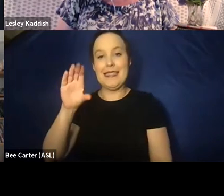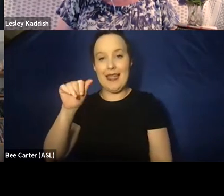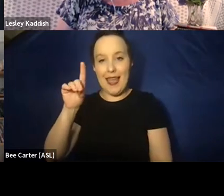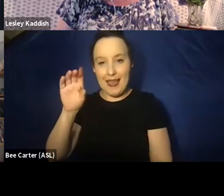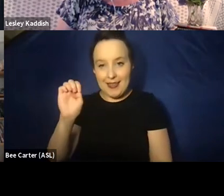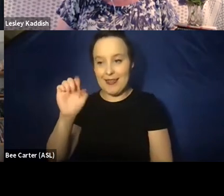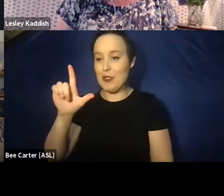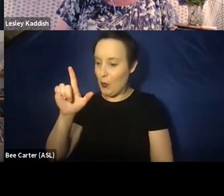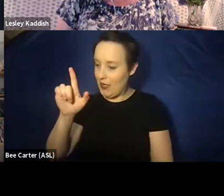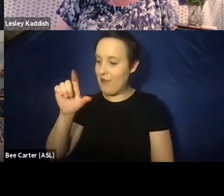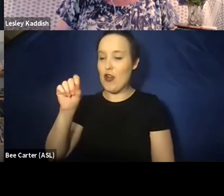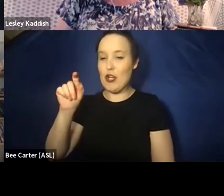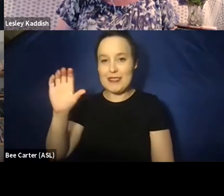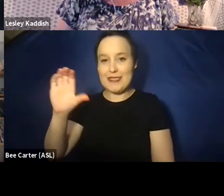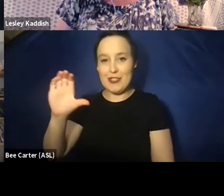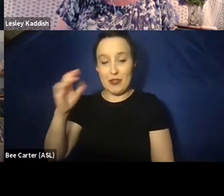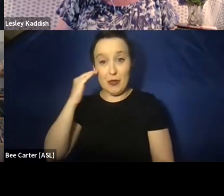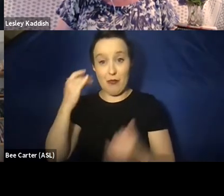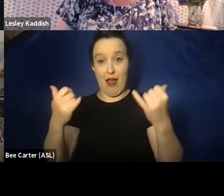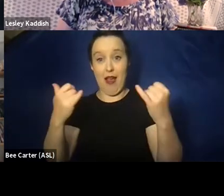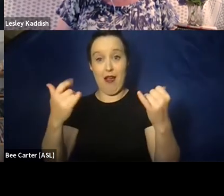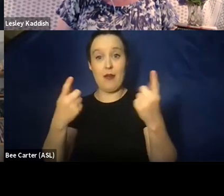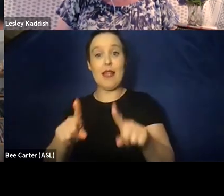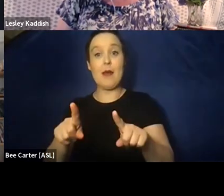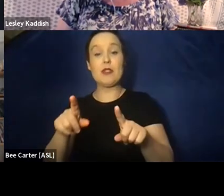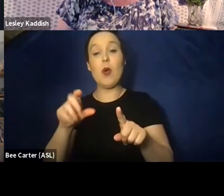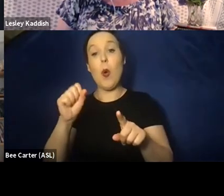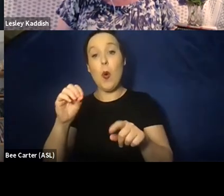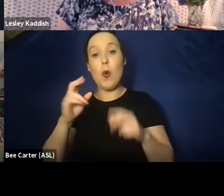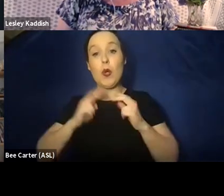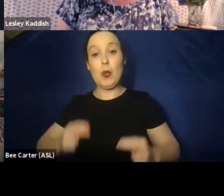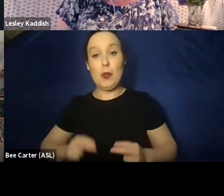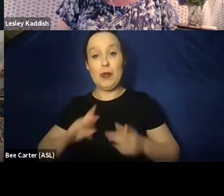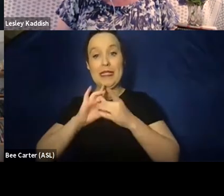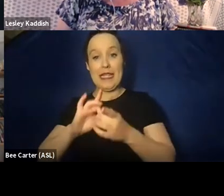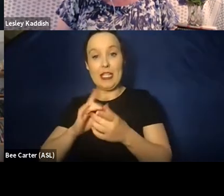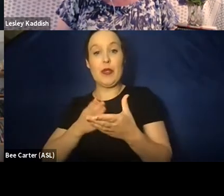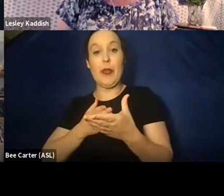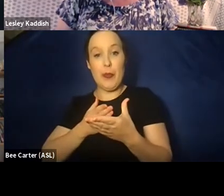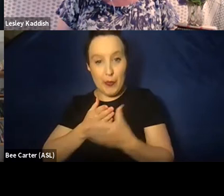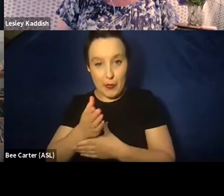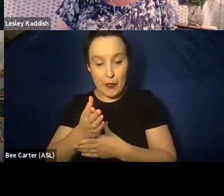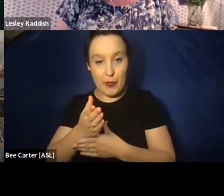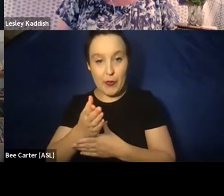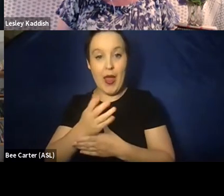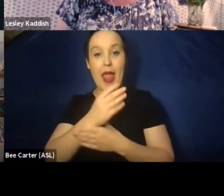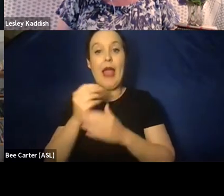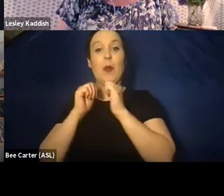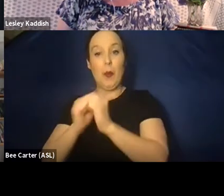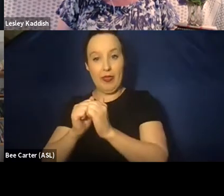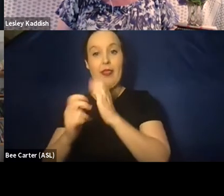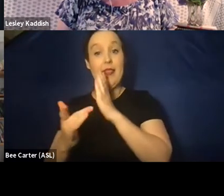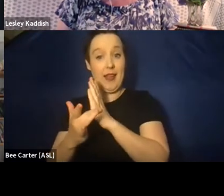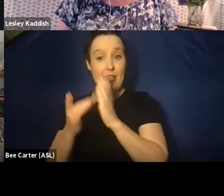And so we're making a human connection through and with this technology.